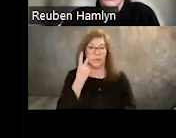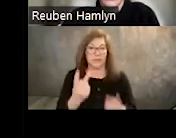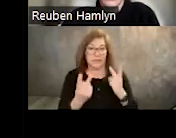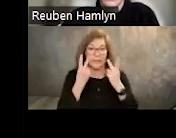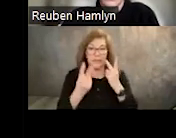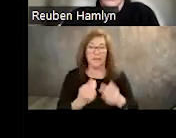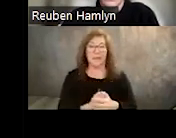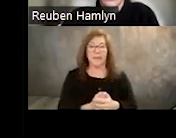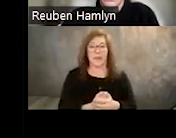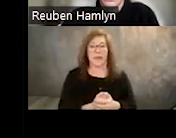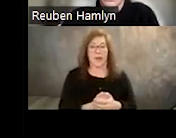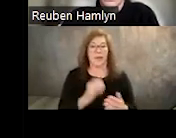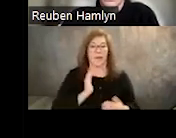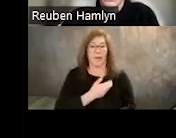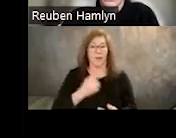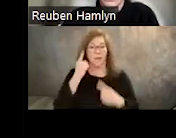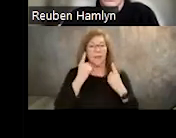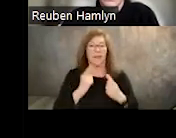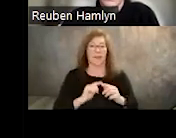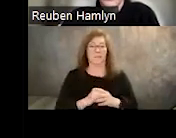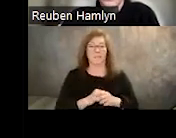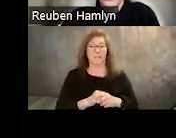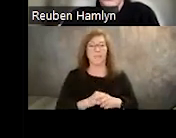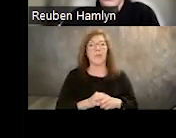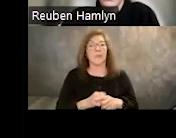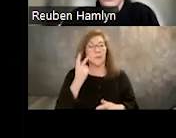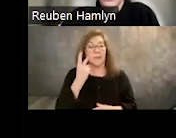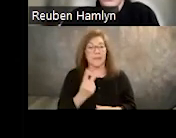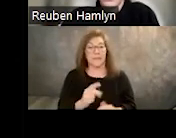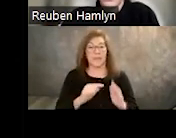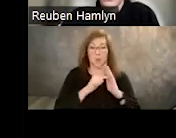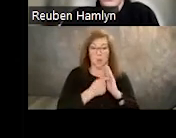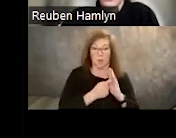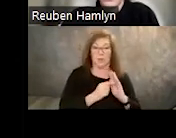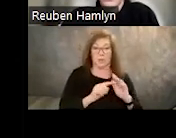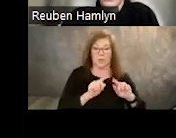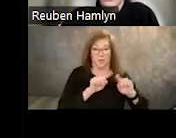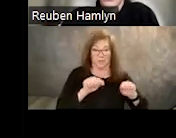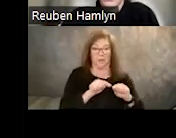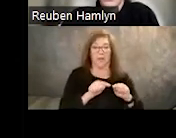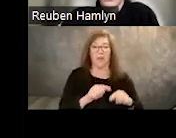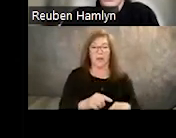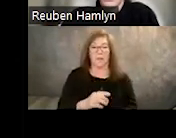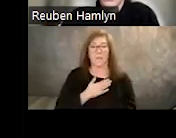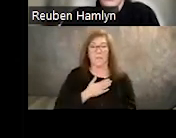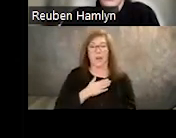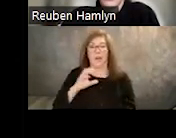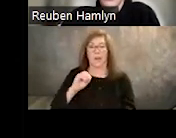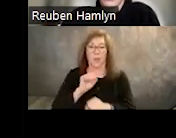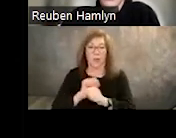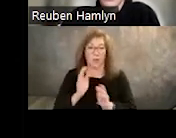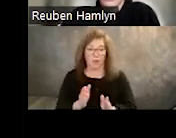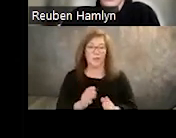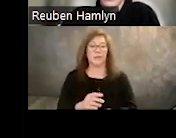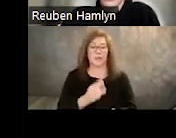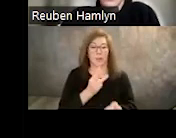bit part of our thinking and the work we've been doing. So you can see in the original one of my colleagues at Witness and